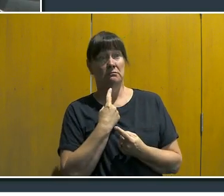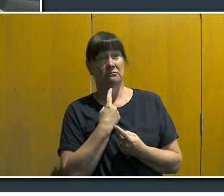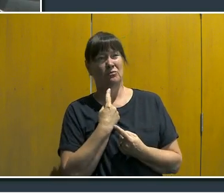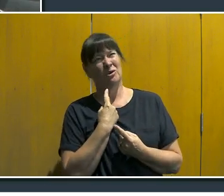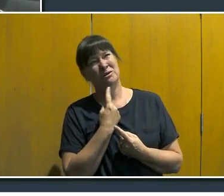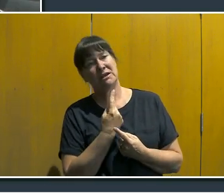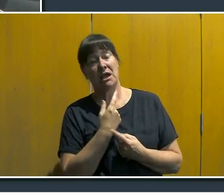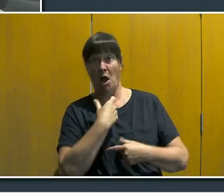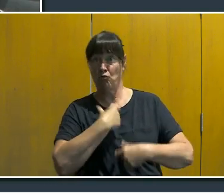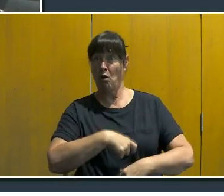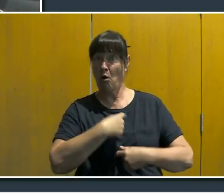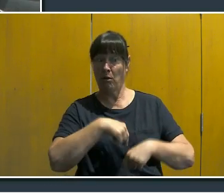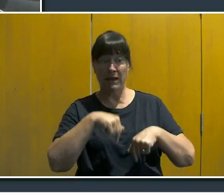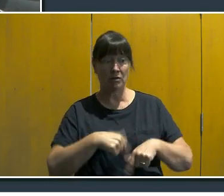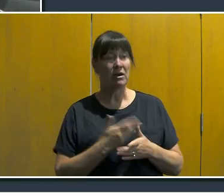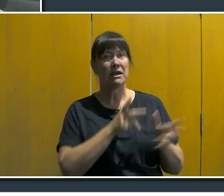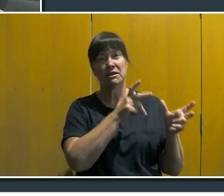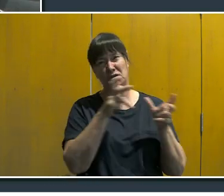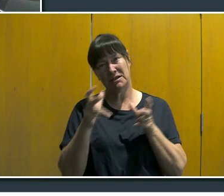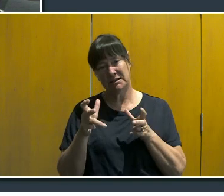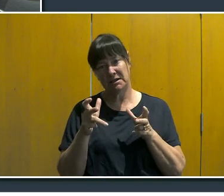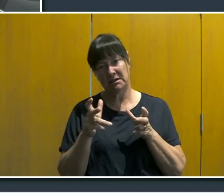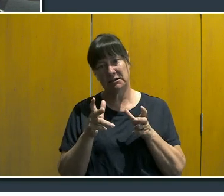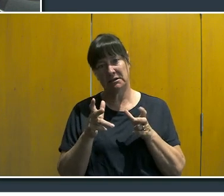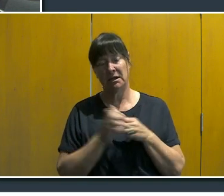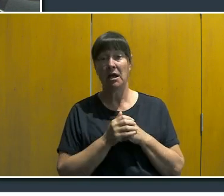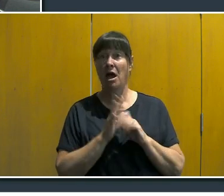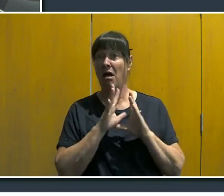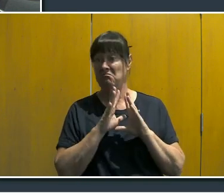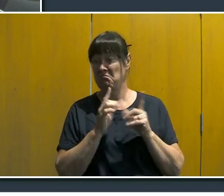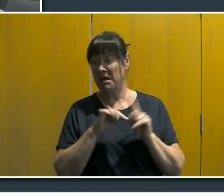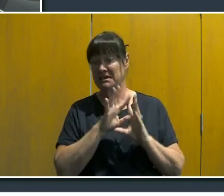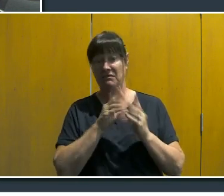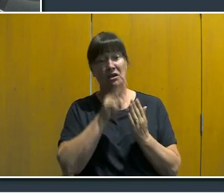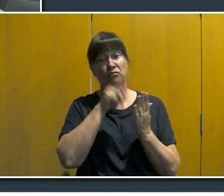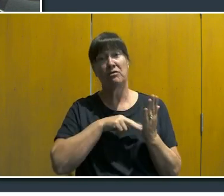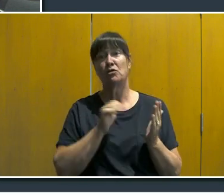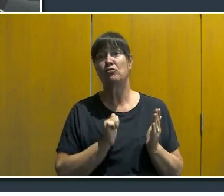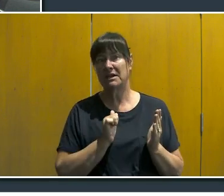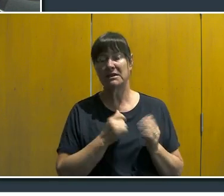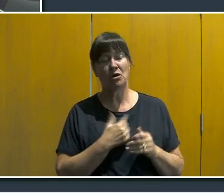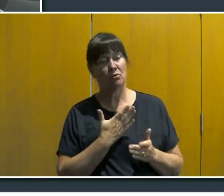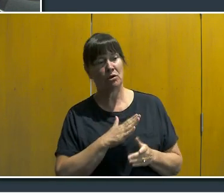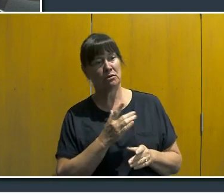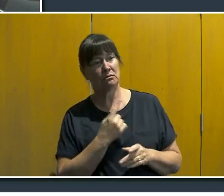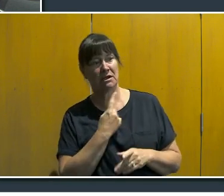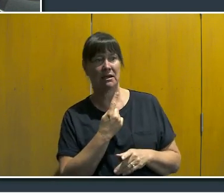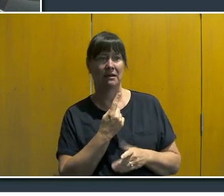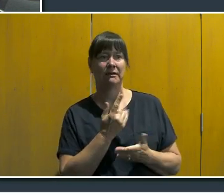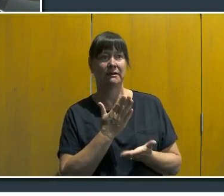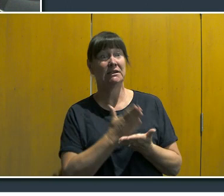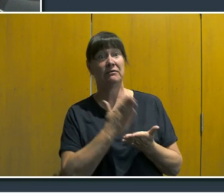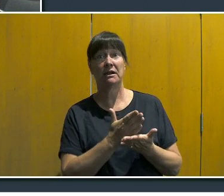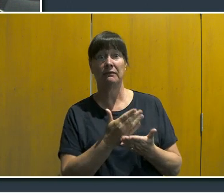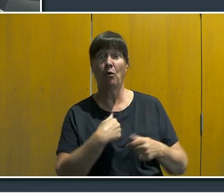hearings, and we have read everything the submitters have had to say as well. So I would like to assure you from me personally that